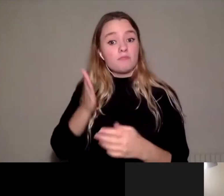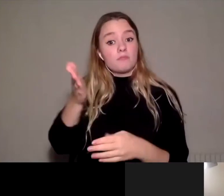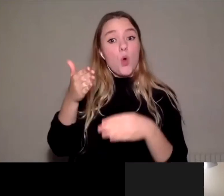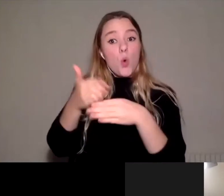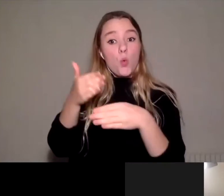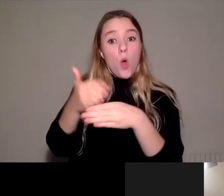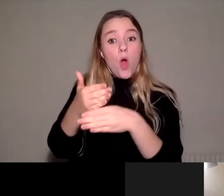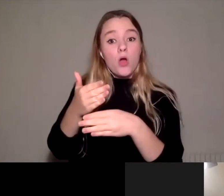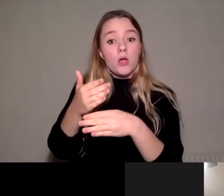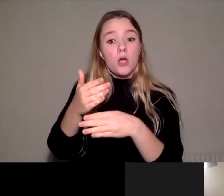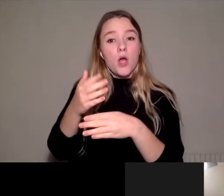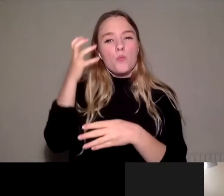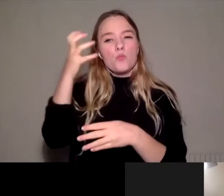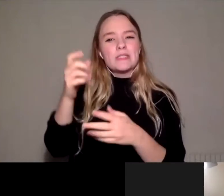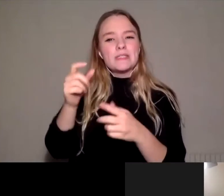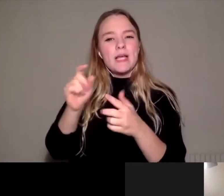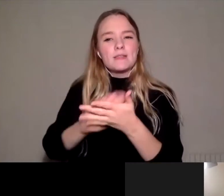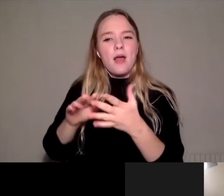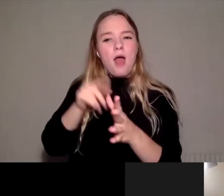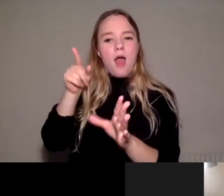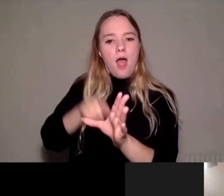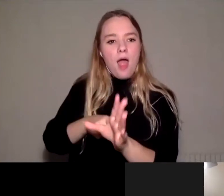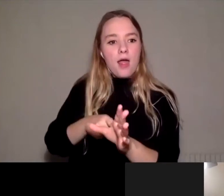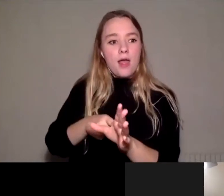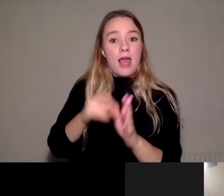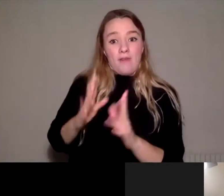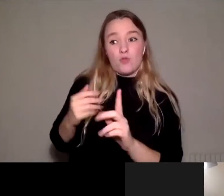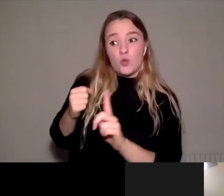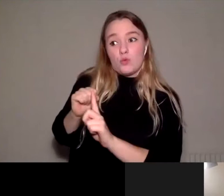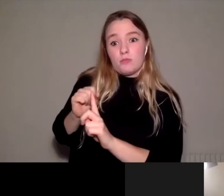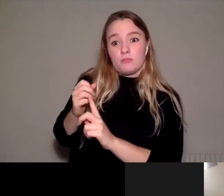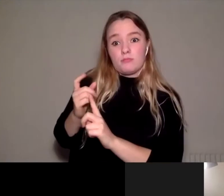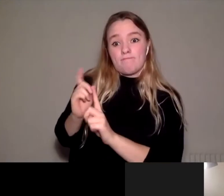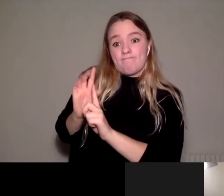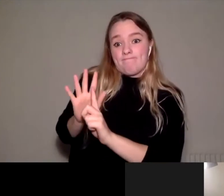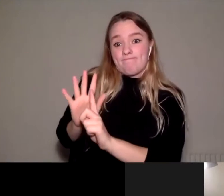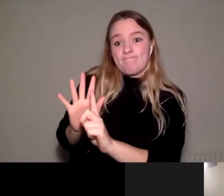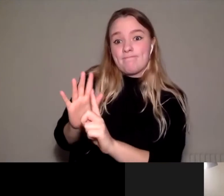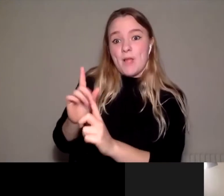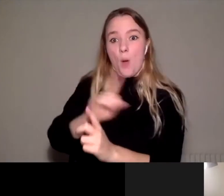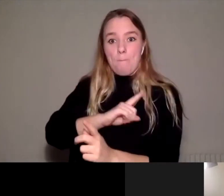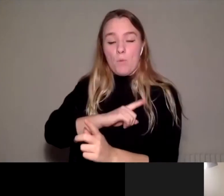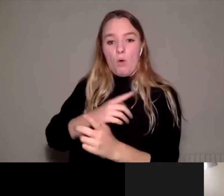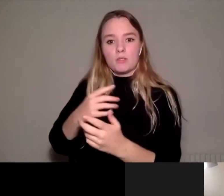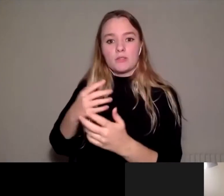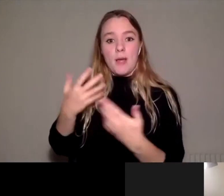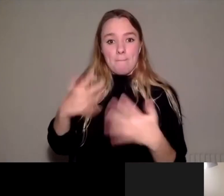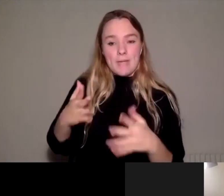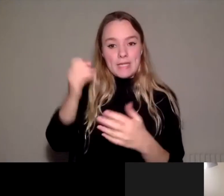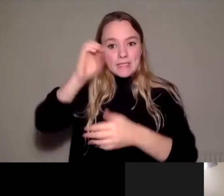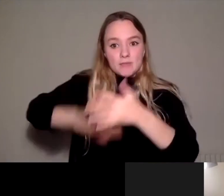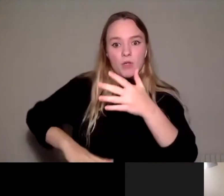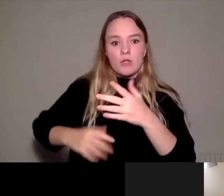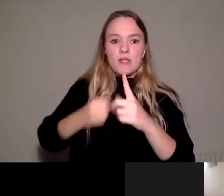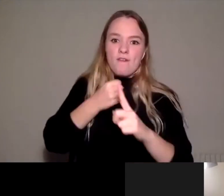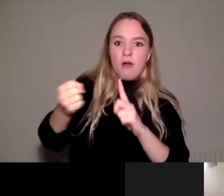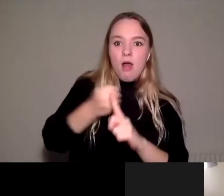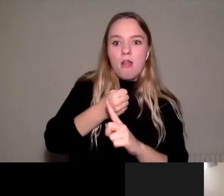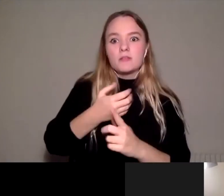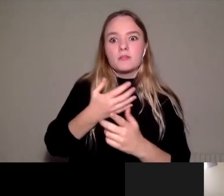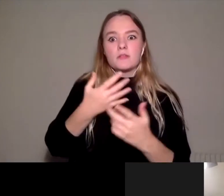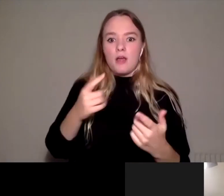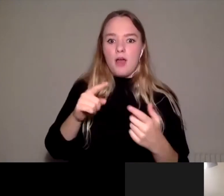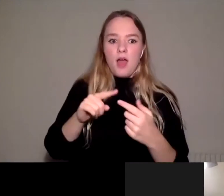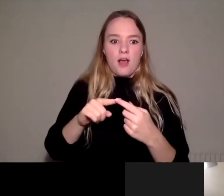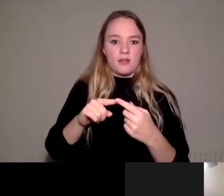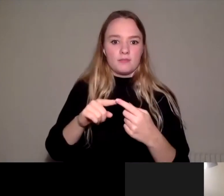just because of all the violence and physical abuse, mental abuse that I've faced just from organising the protest. But